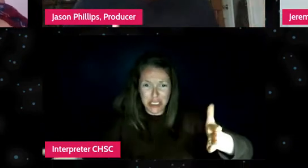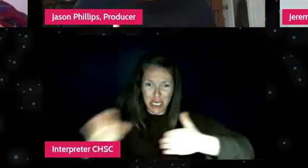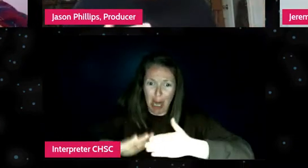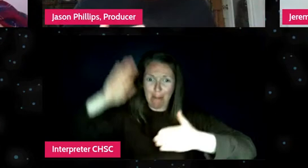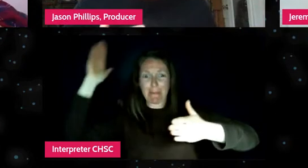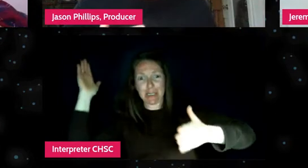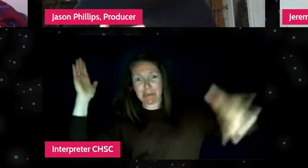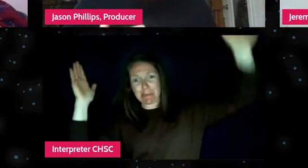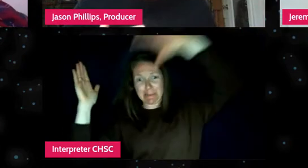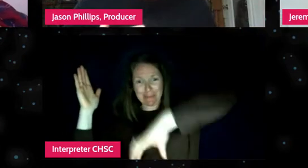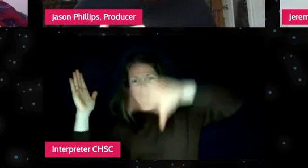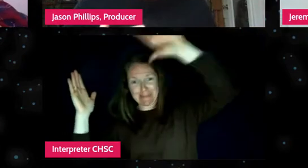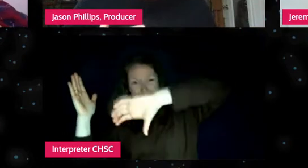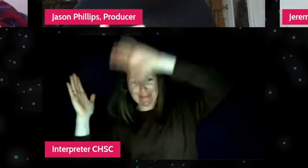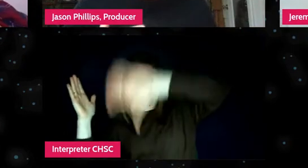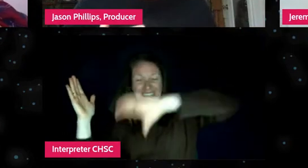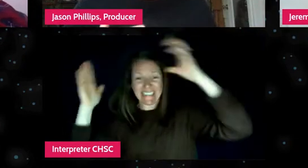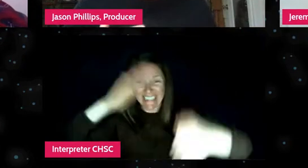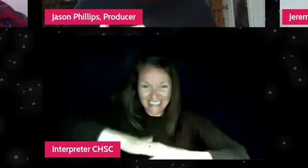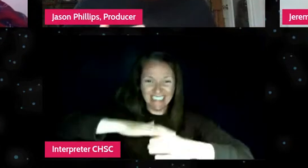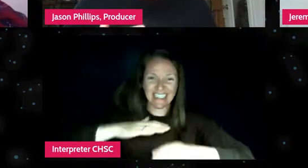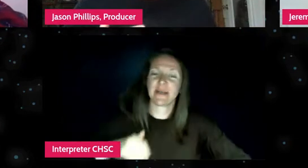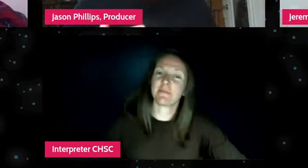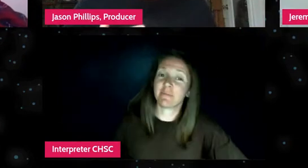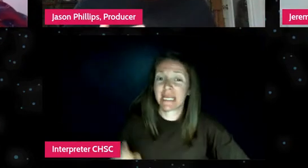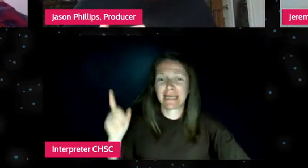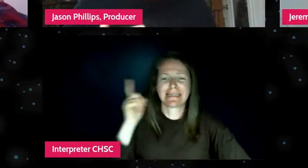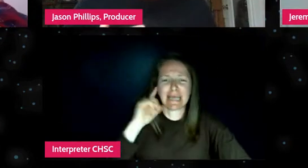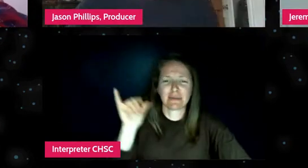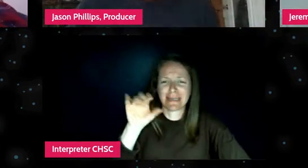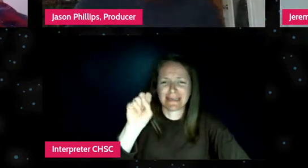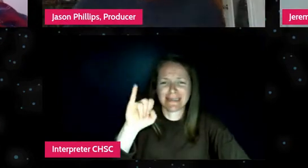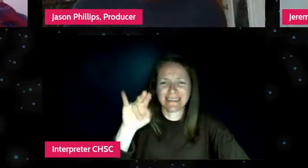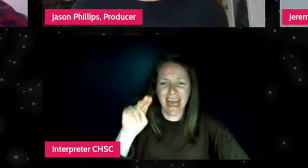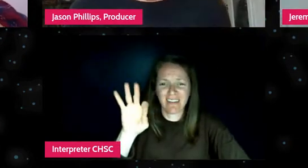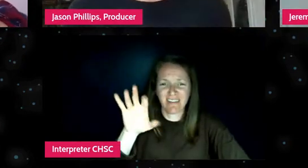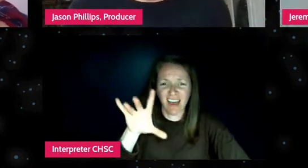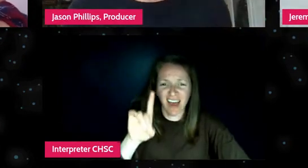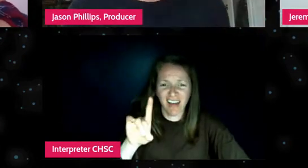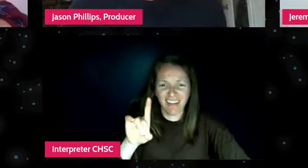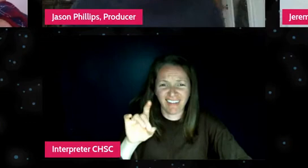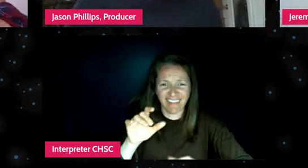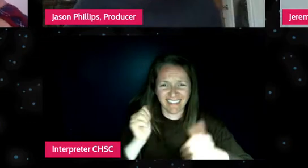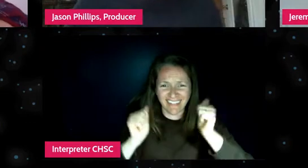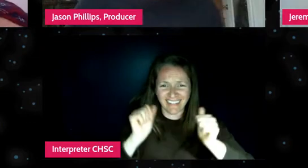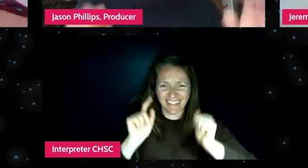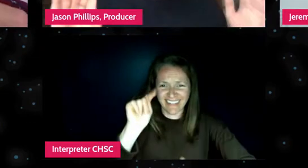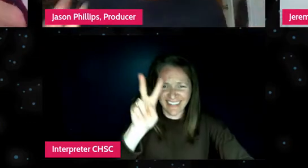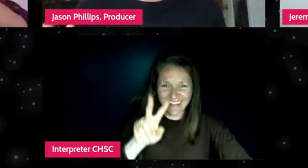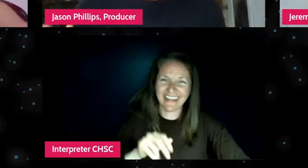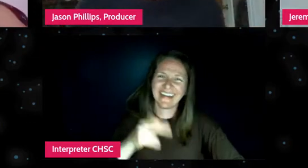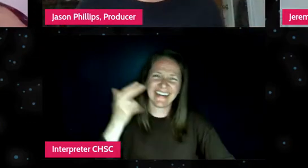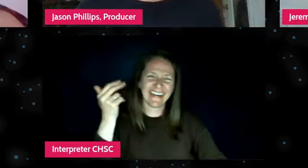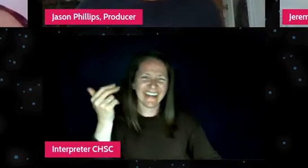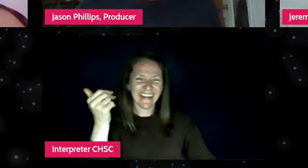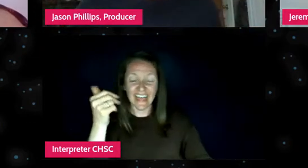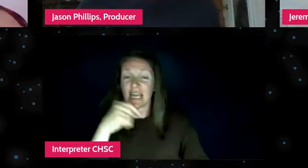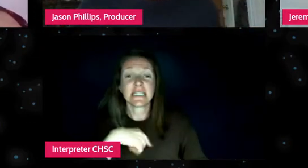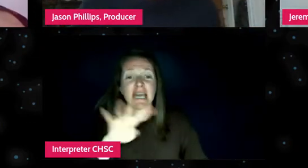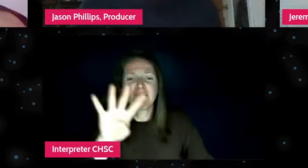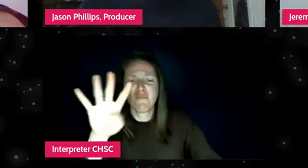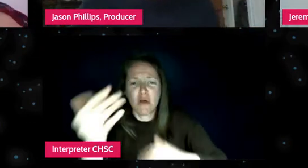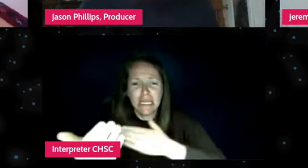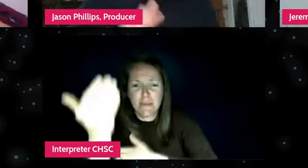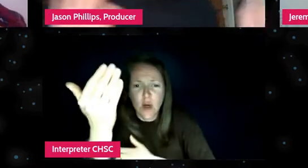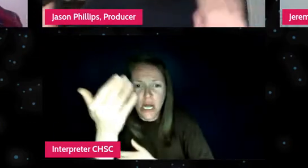dump the trash. But lesson it sounds like a Seinfeld like, episode. Yeah, it's how it felt. And this was like at 4 a.m. Like,